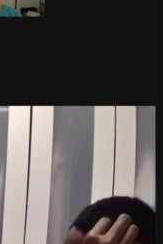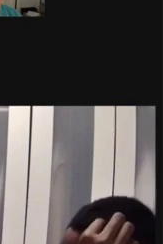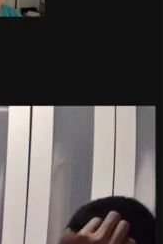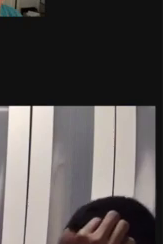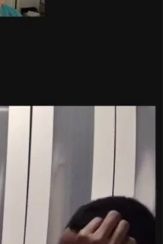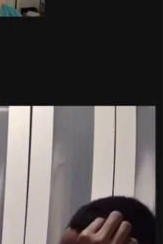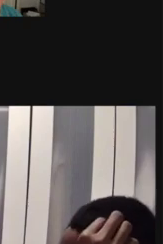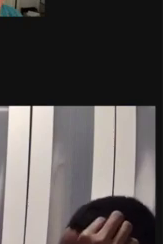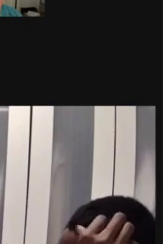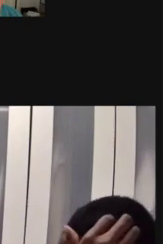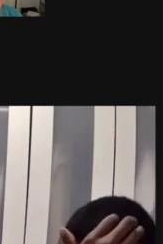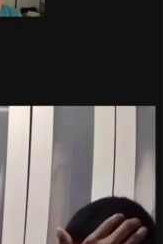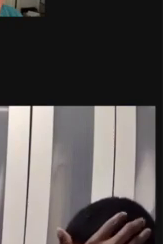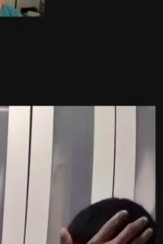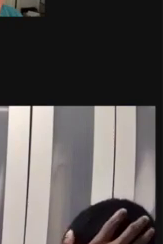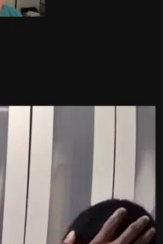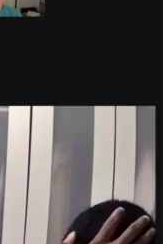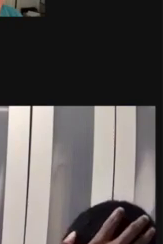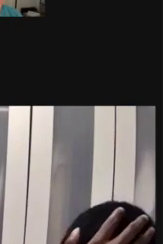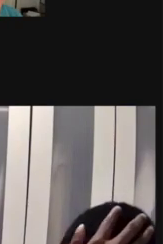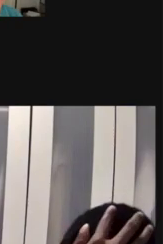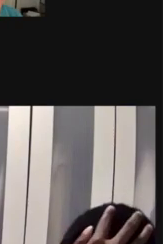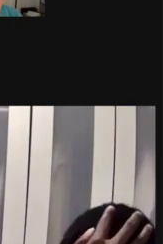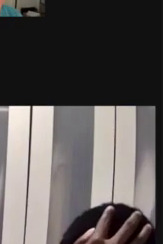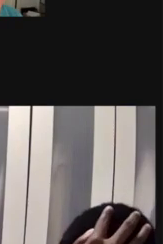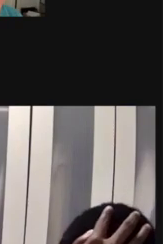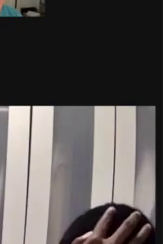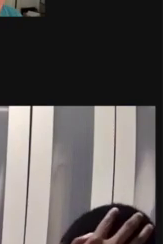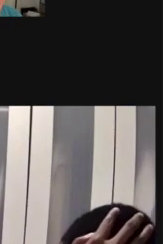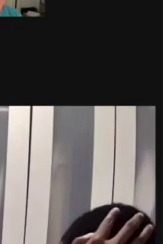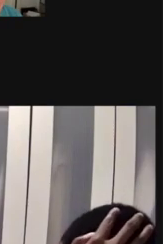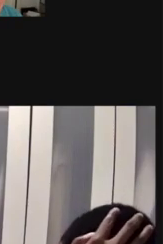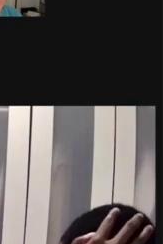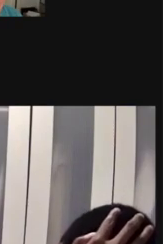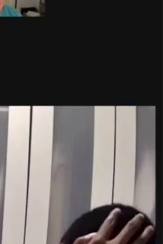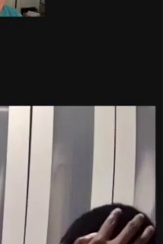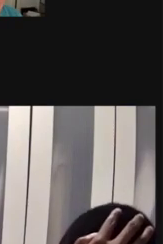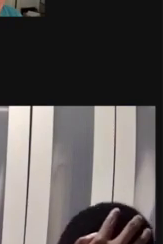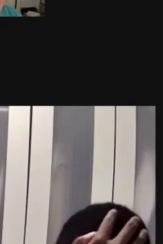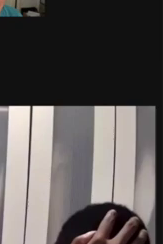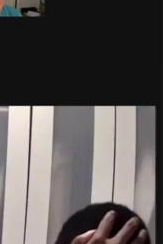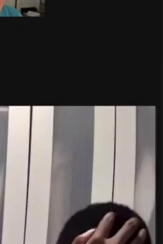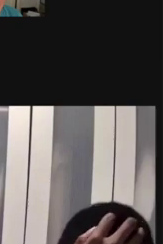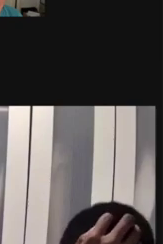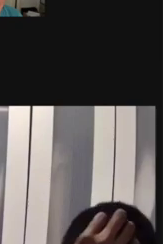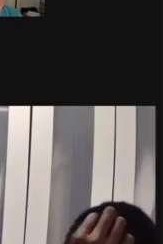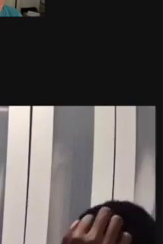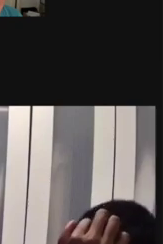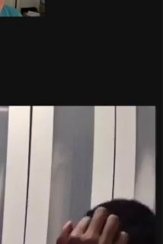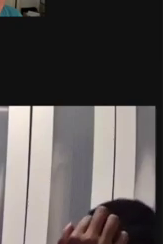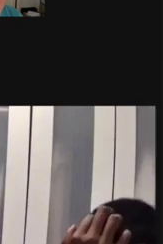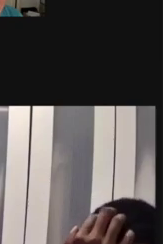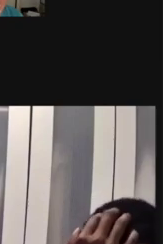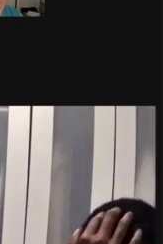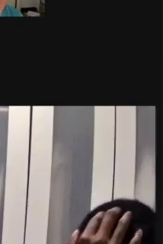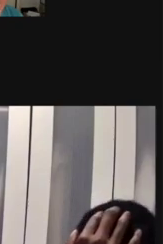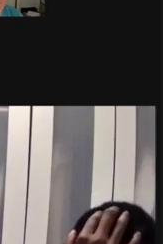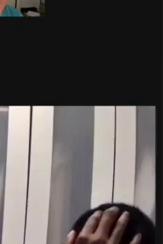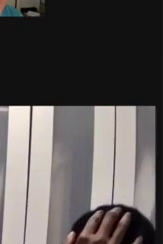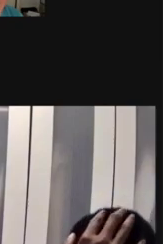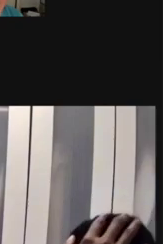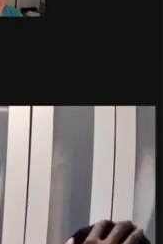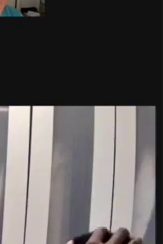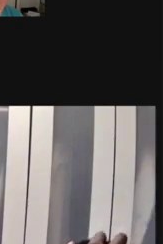actually has that too downtown. If you want to ride and ride around and see, yep, downtown. And it's I think it's 10th